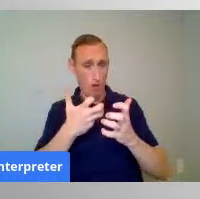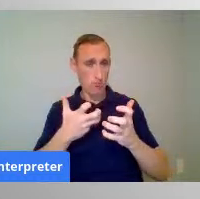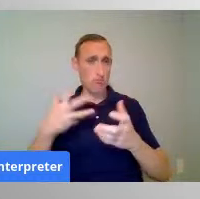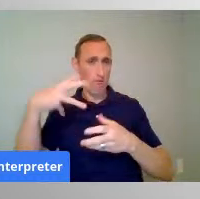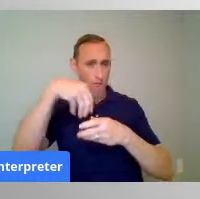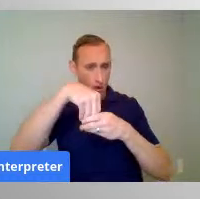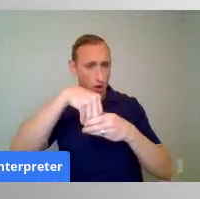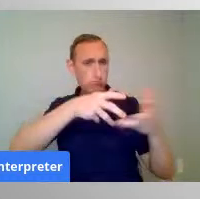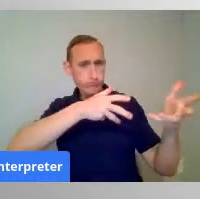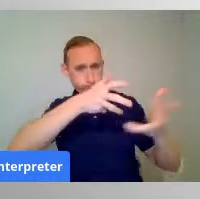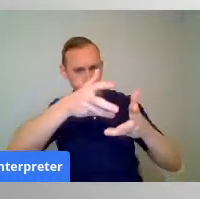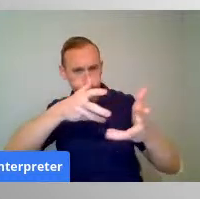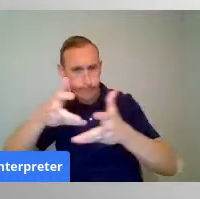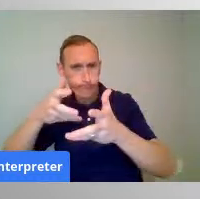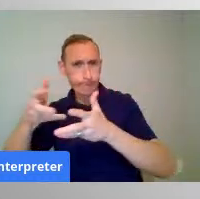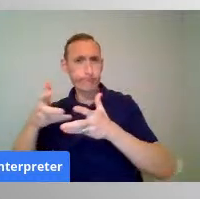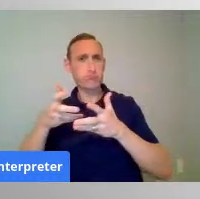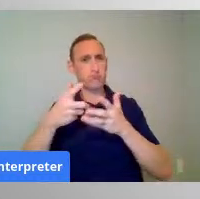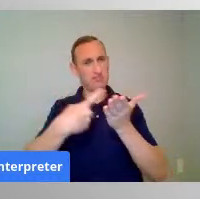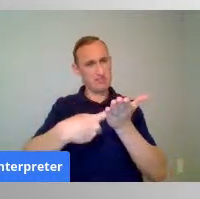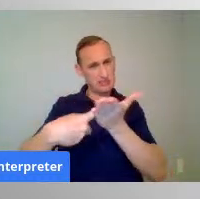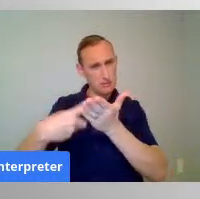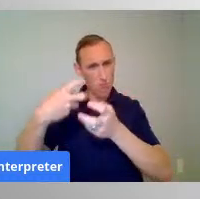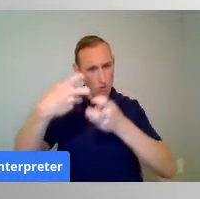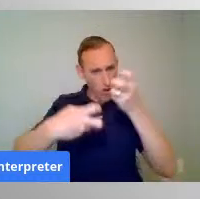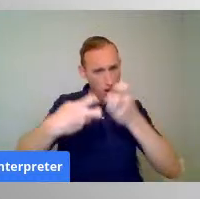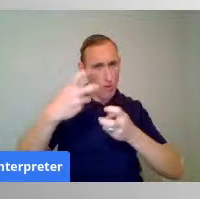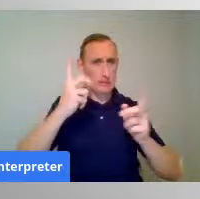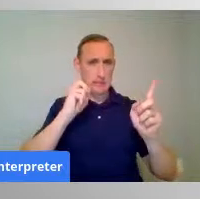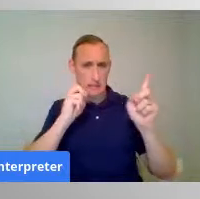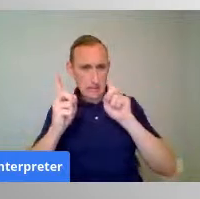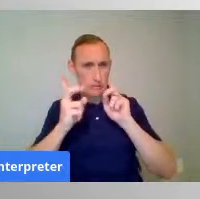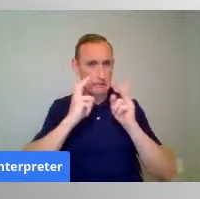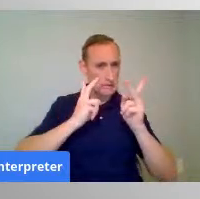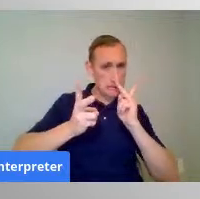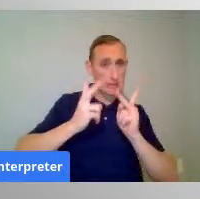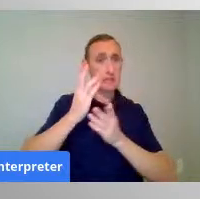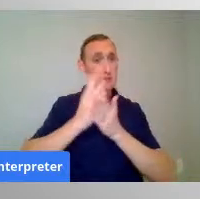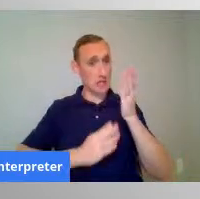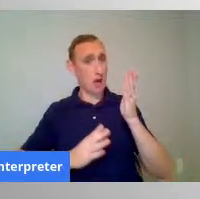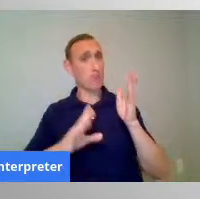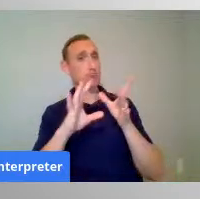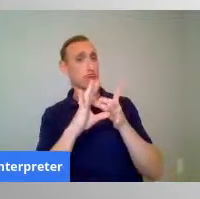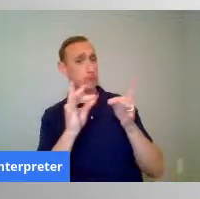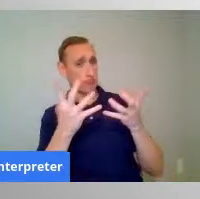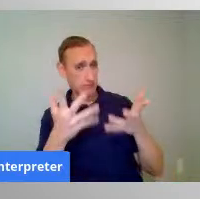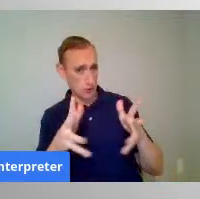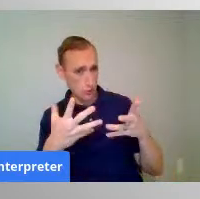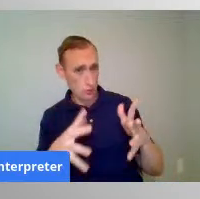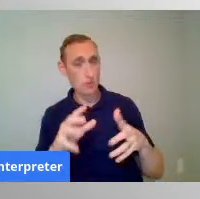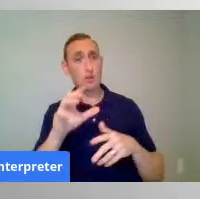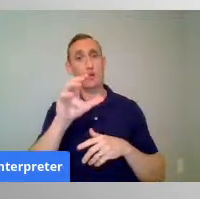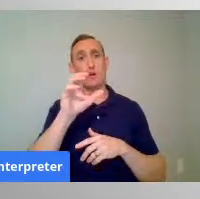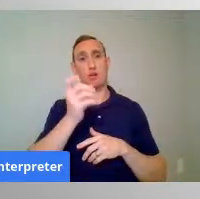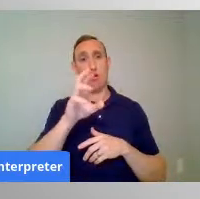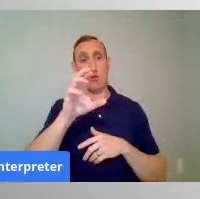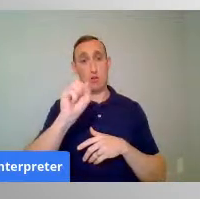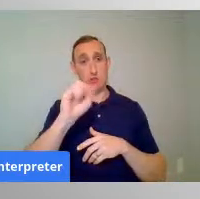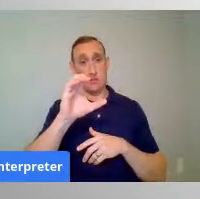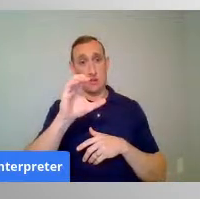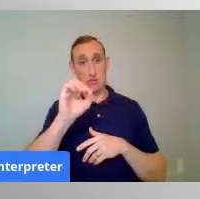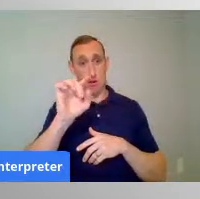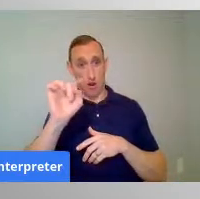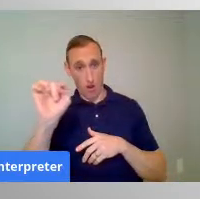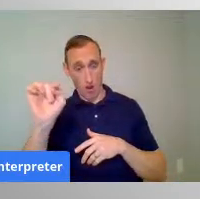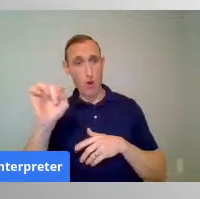around just deconstructing the problems that we hear and we have seen. Some of them were already stated, but Dr. Scott will walk us through this. And then when we are done,